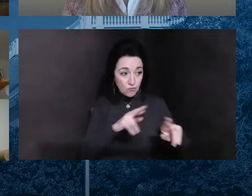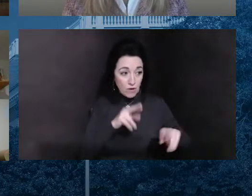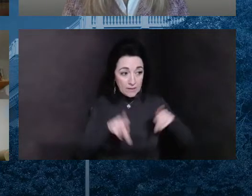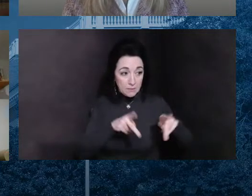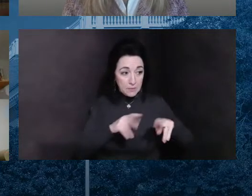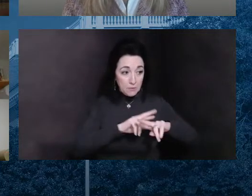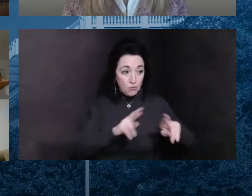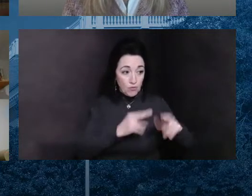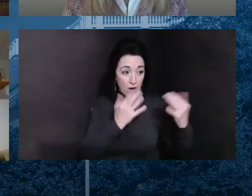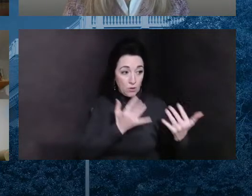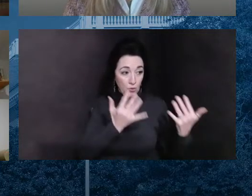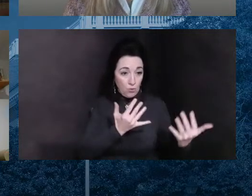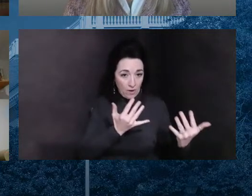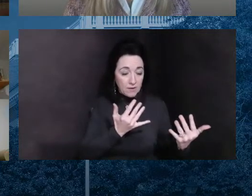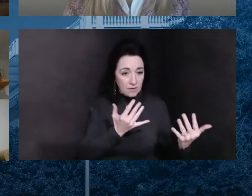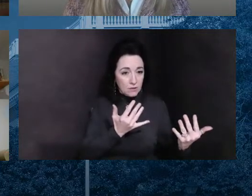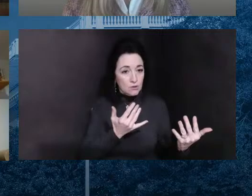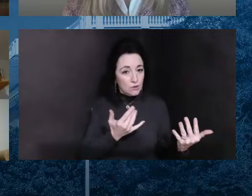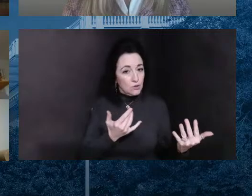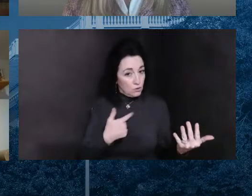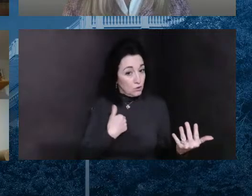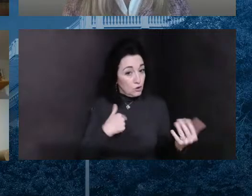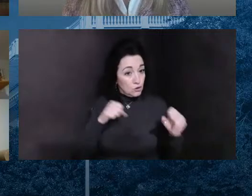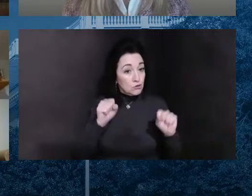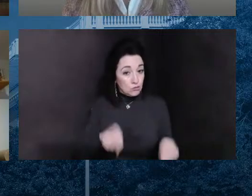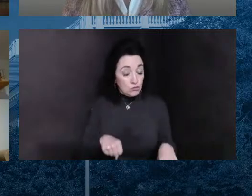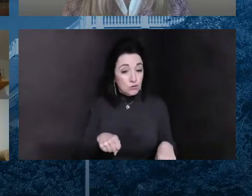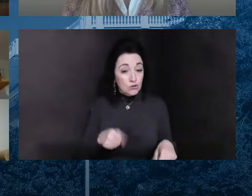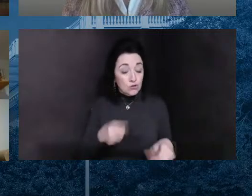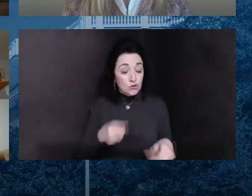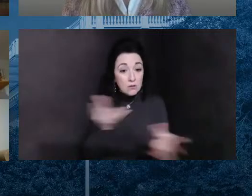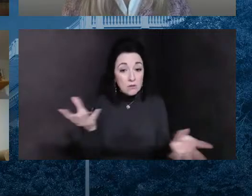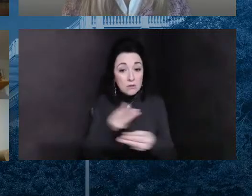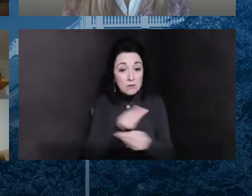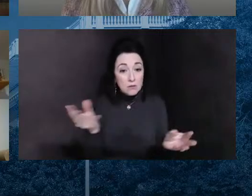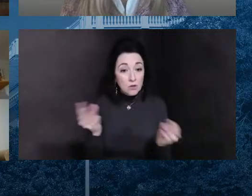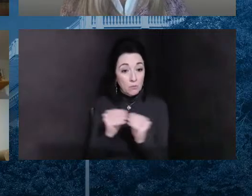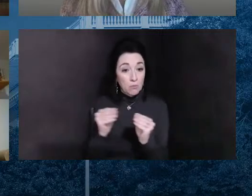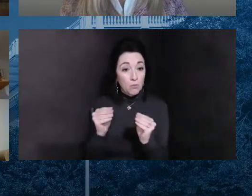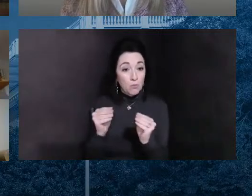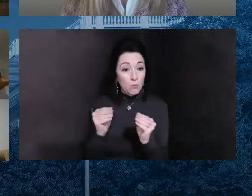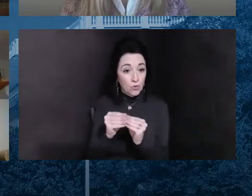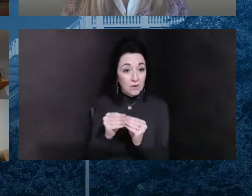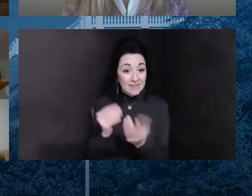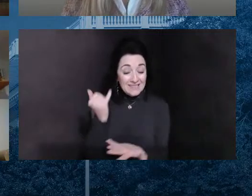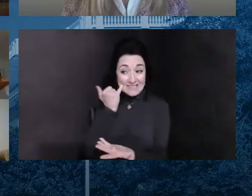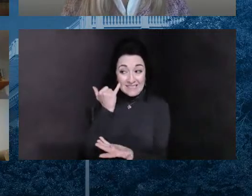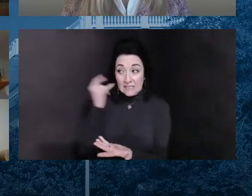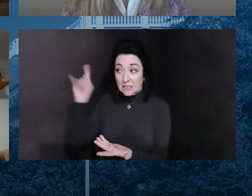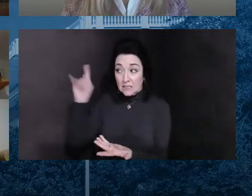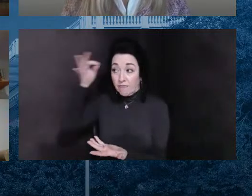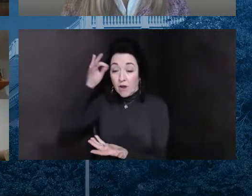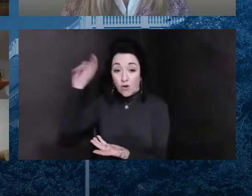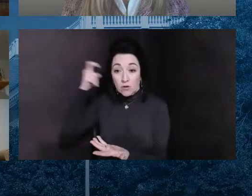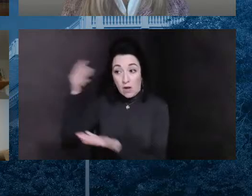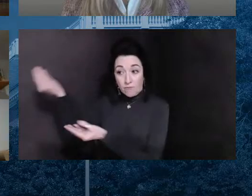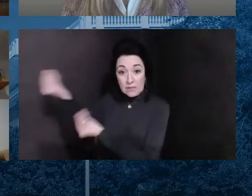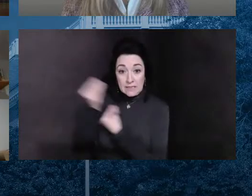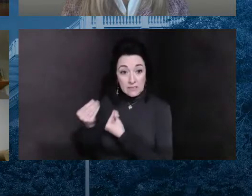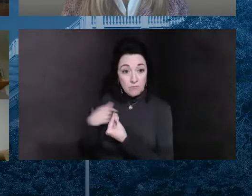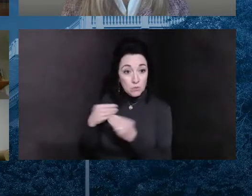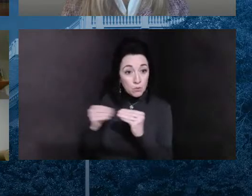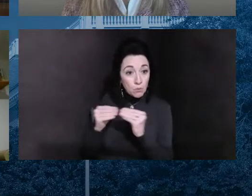could handle a lot more vaccines if the federal government was making them available. We did get word on the White House